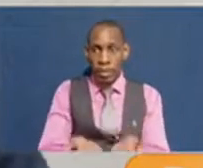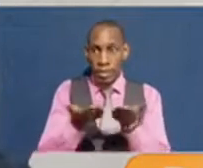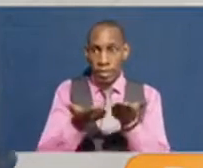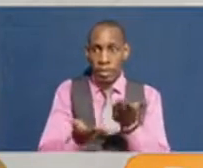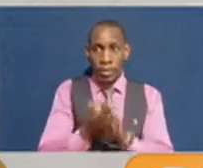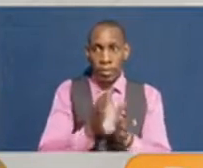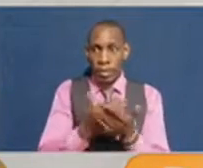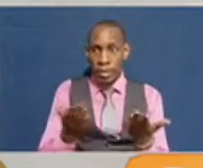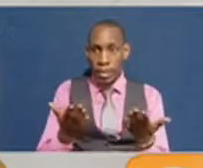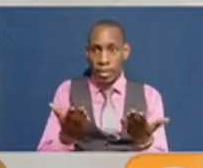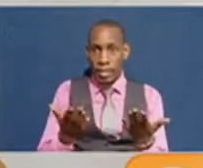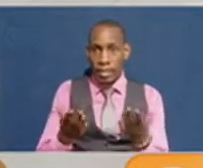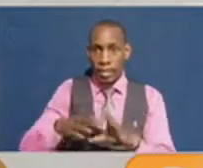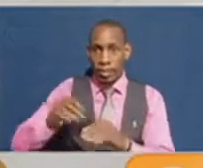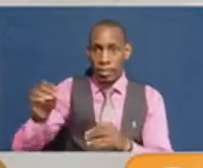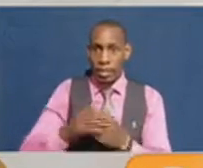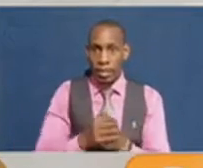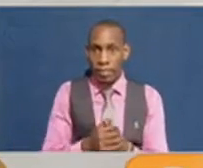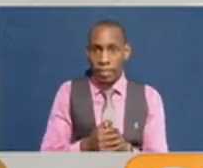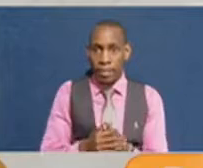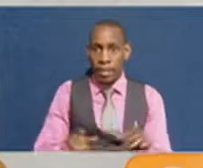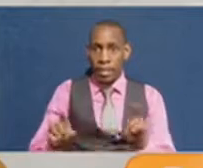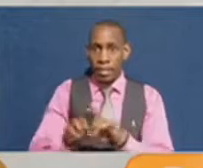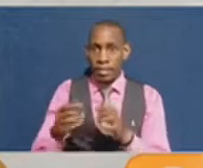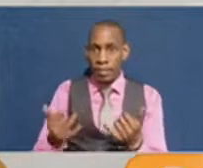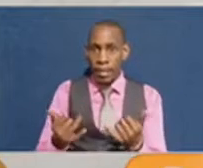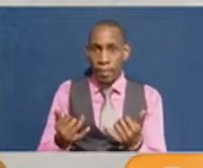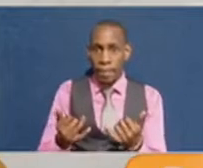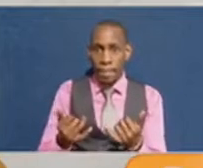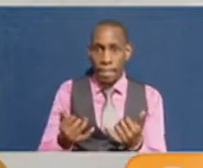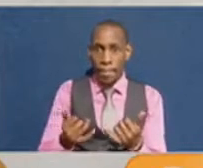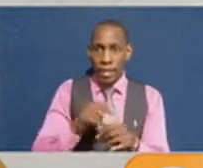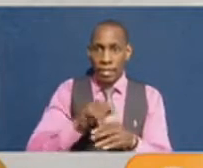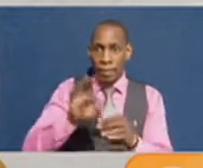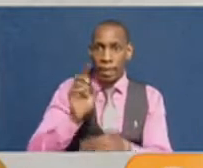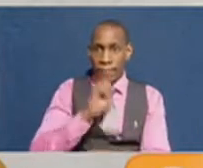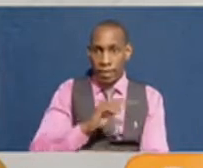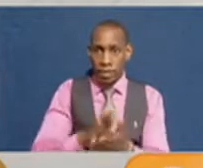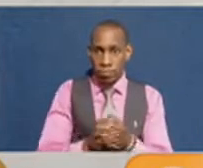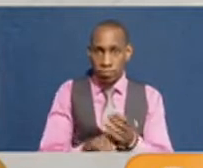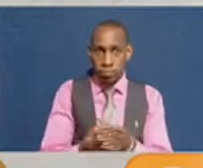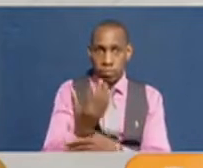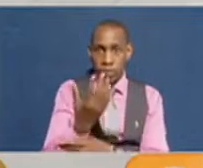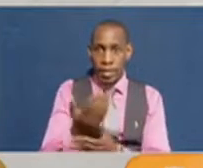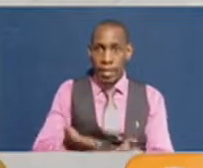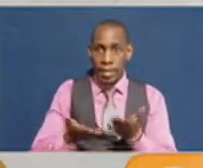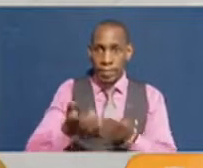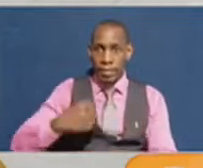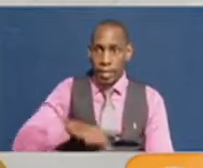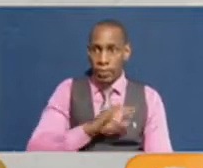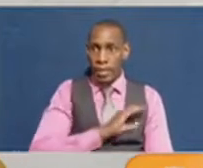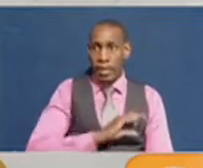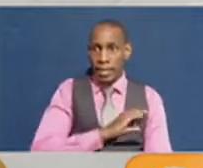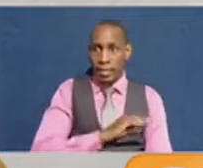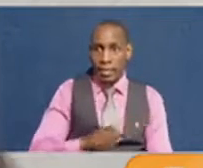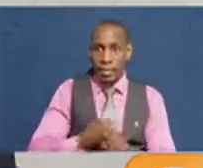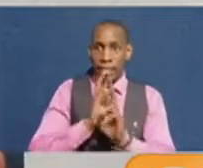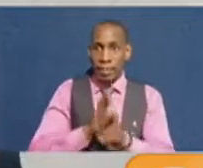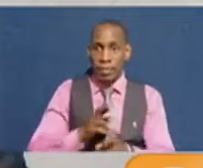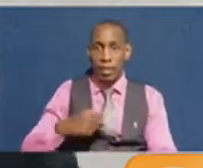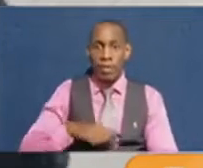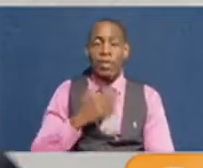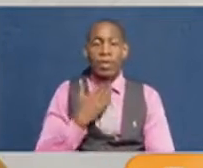without anything from outside. And then that seed, when it's planted, when it's brought out there, it gives us the characteristics, the results that